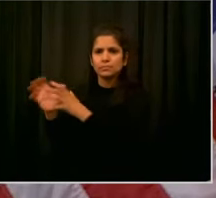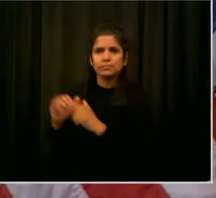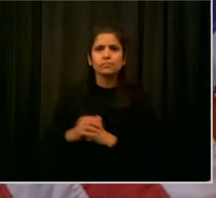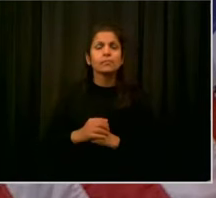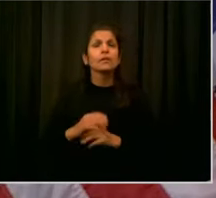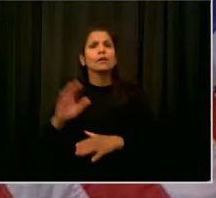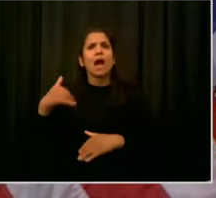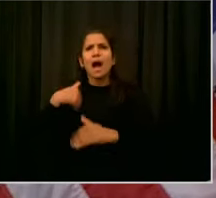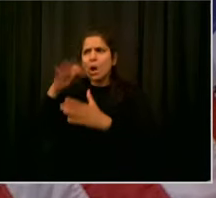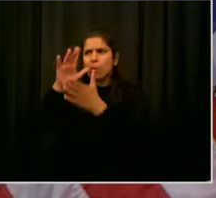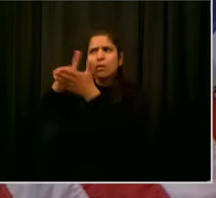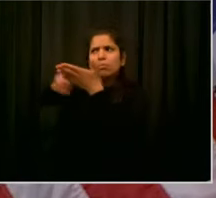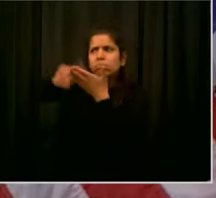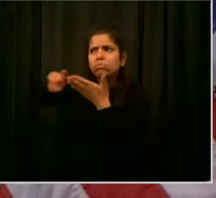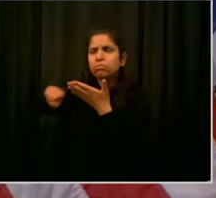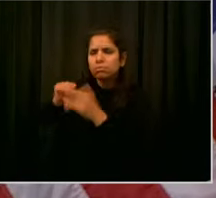quickly.